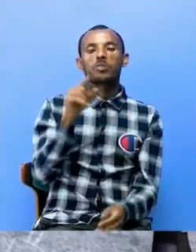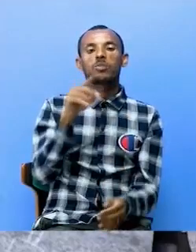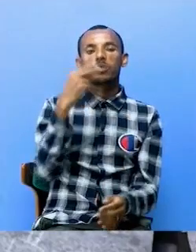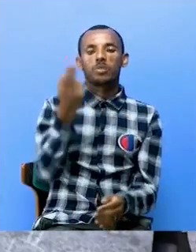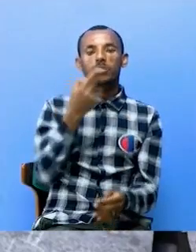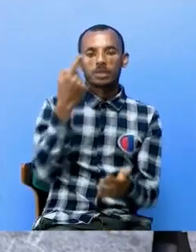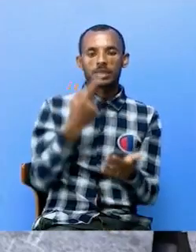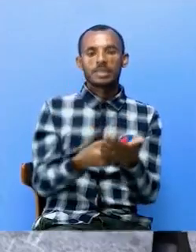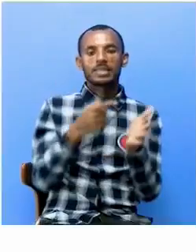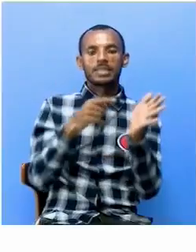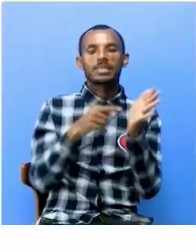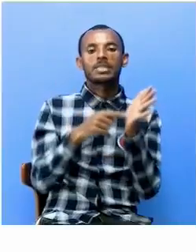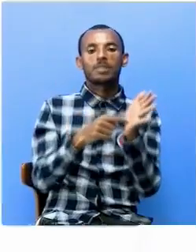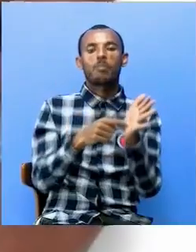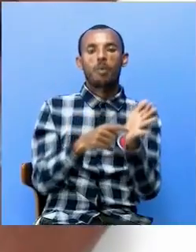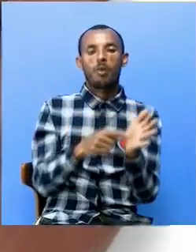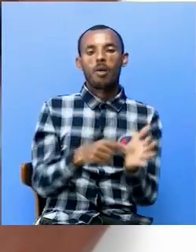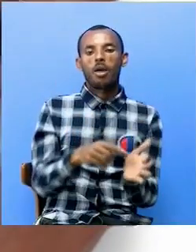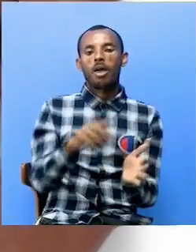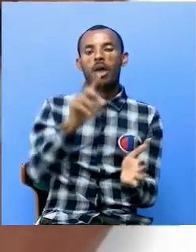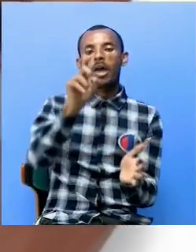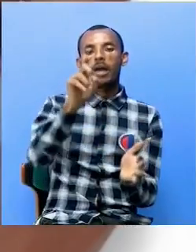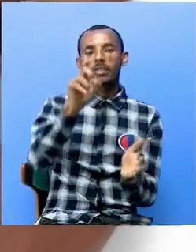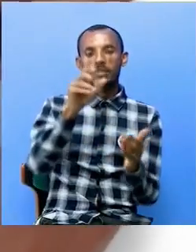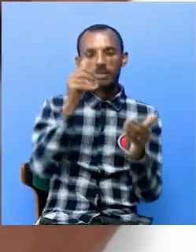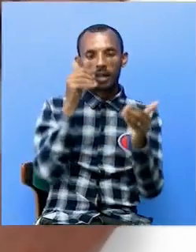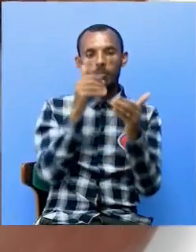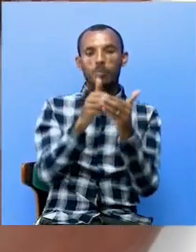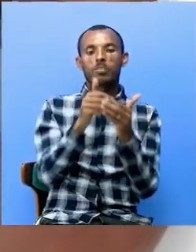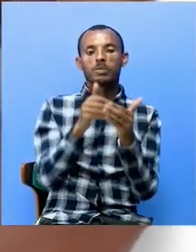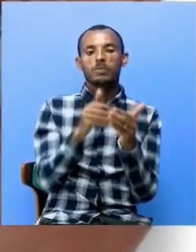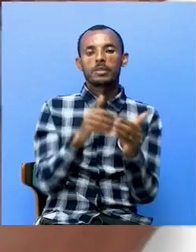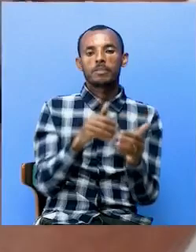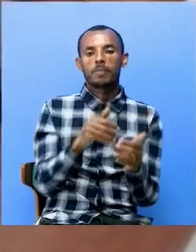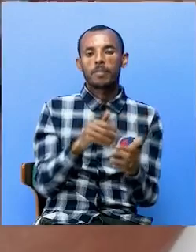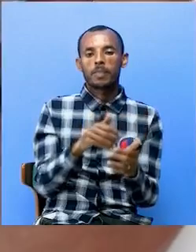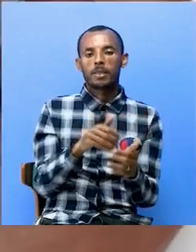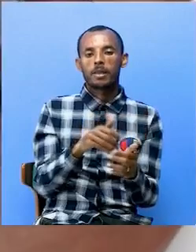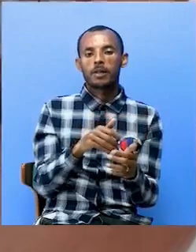use this symbol, okay? X cube is approximately